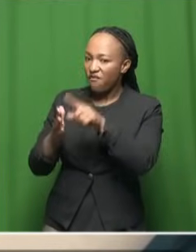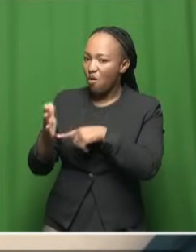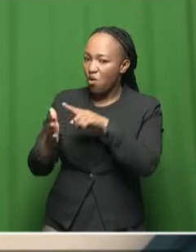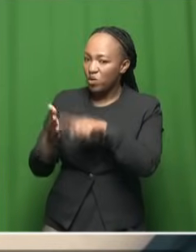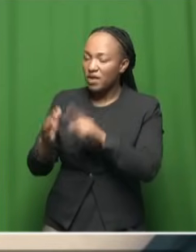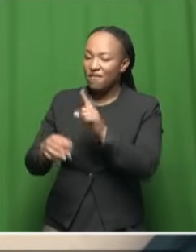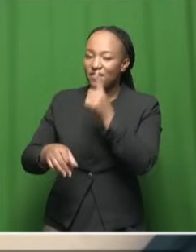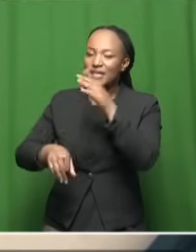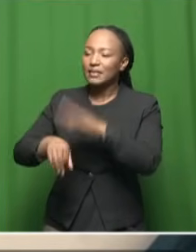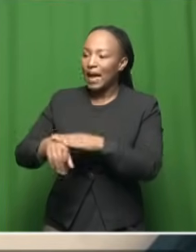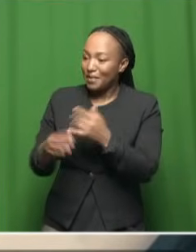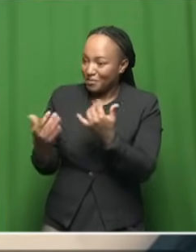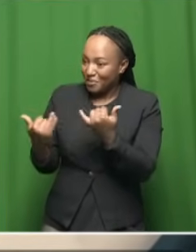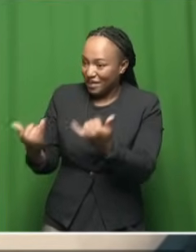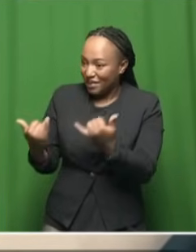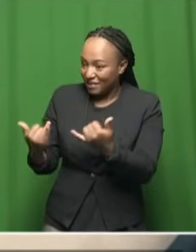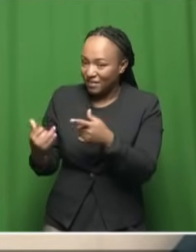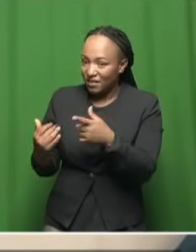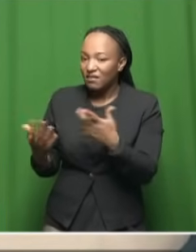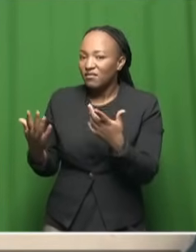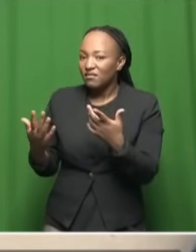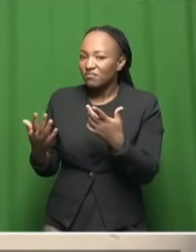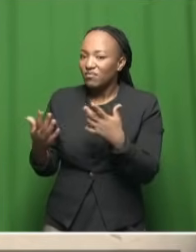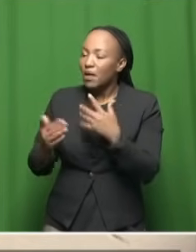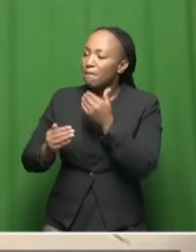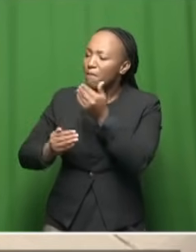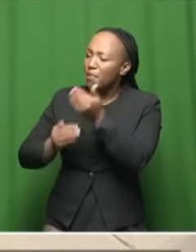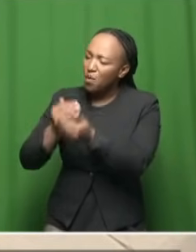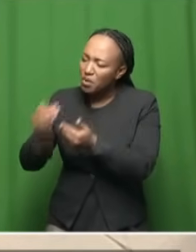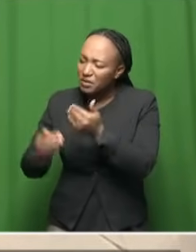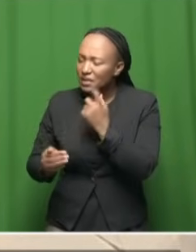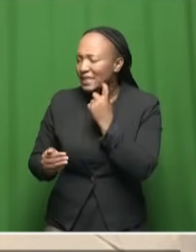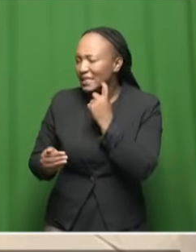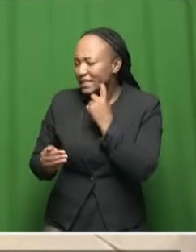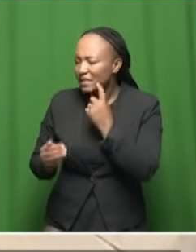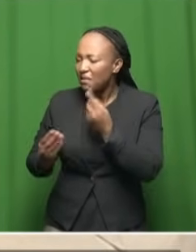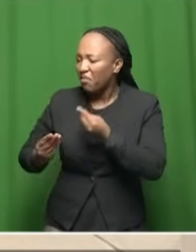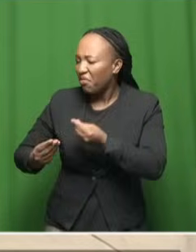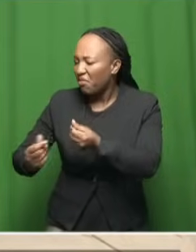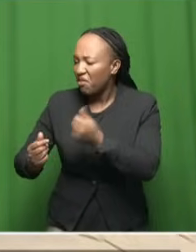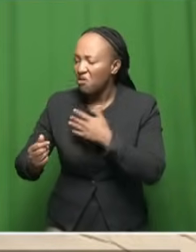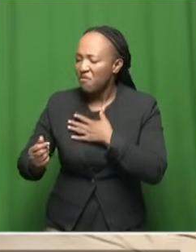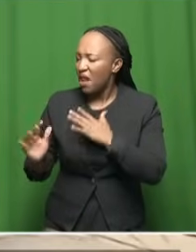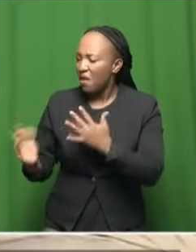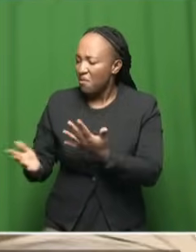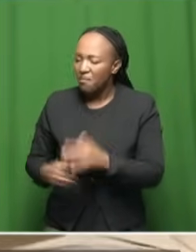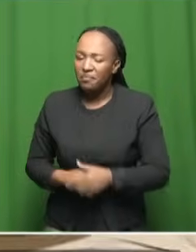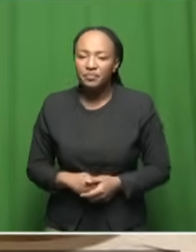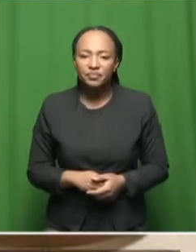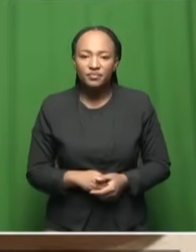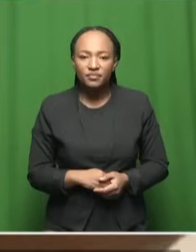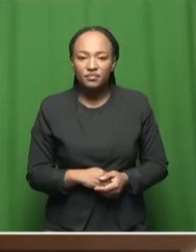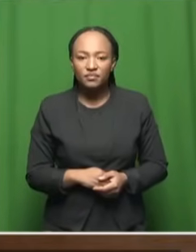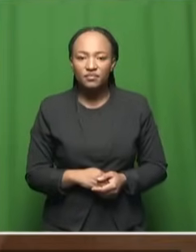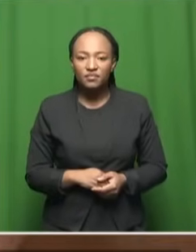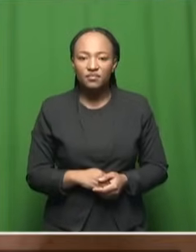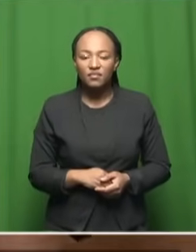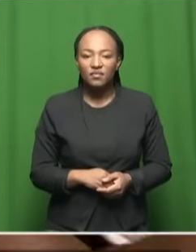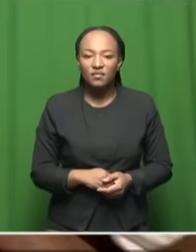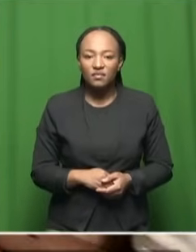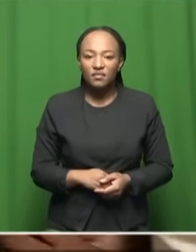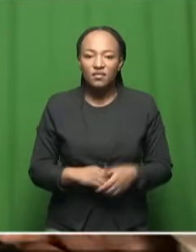as a first-time voter? I mean, you know, was the process easy? Was it seamless? How did you feel about it? Voting today,